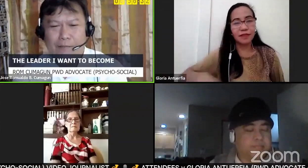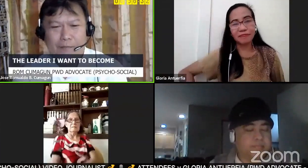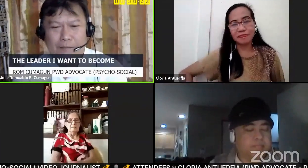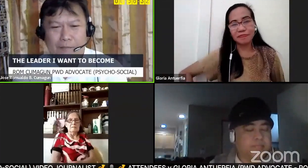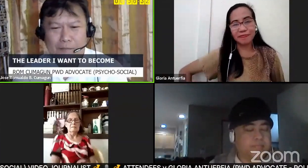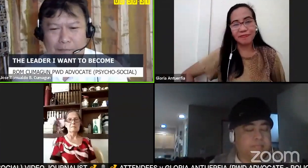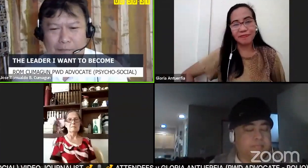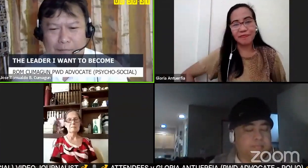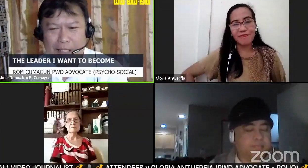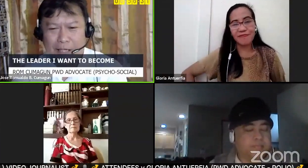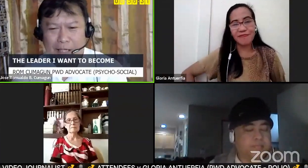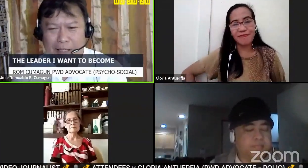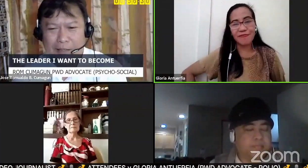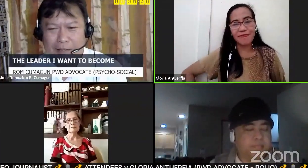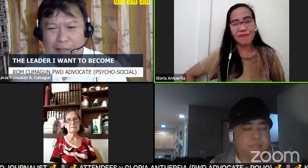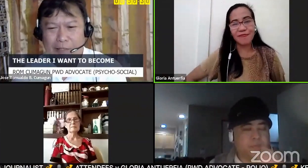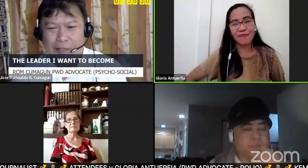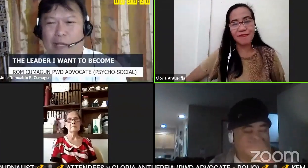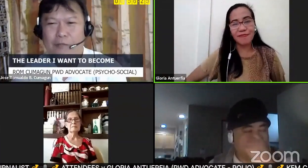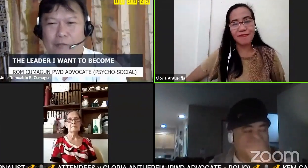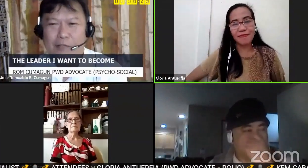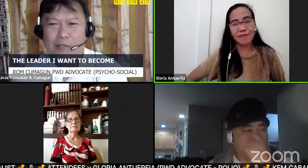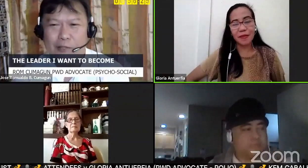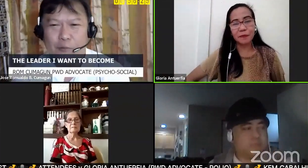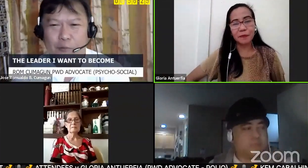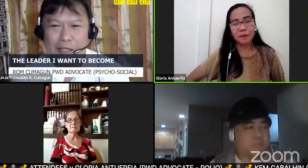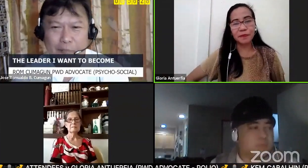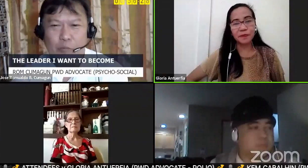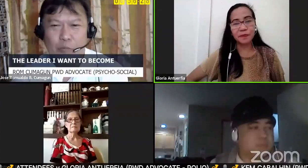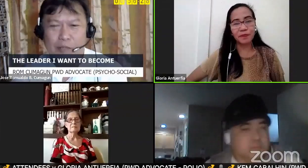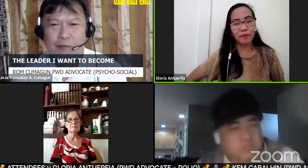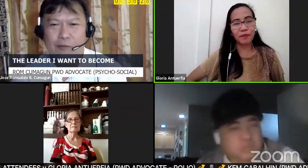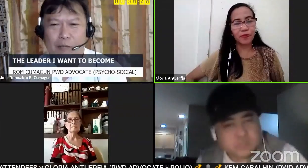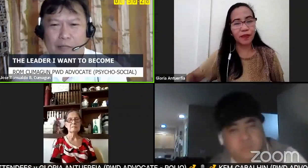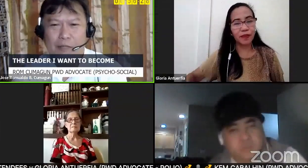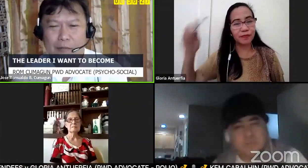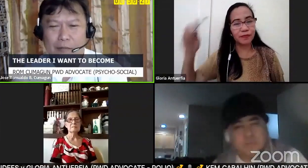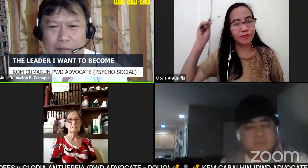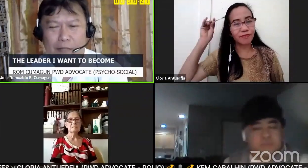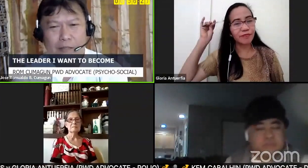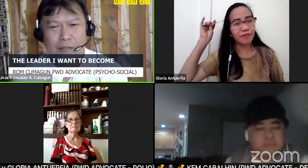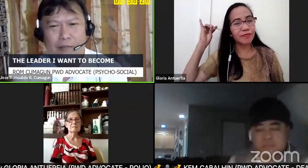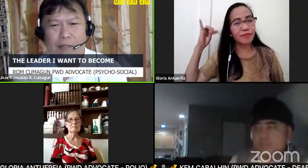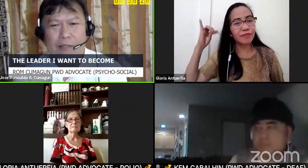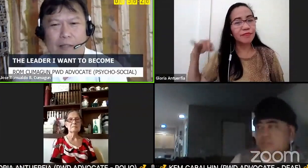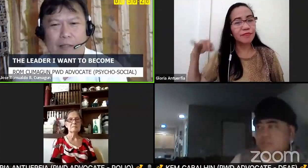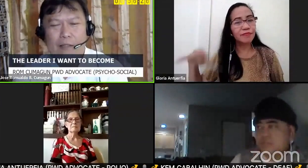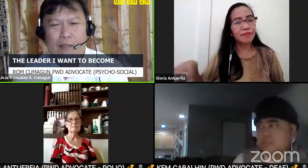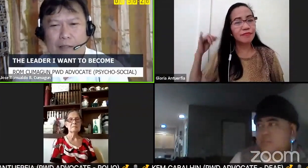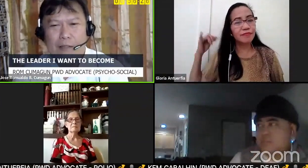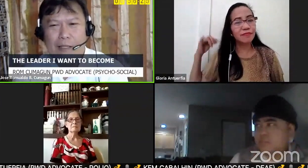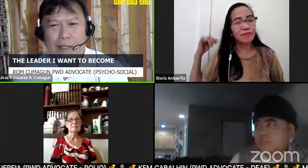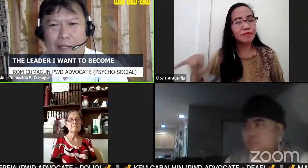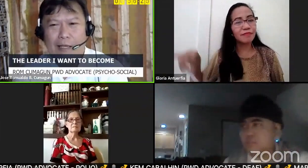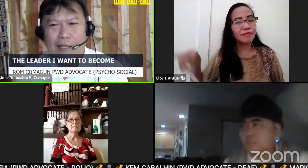and it, that's one of the reasons why I came up with this webinar. Okay, because